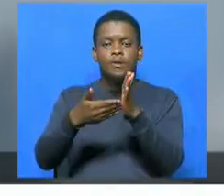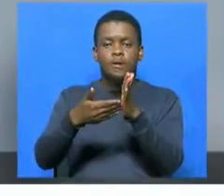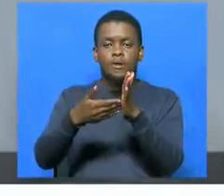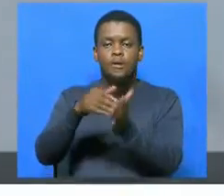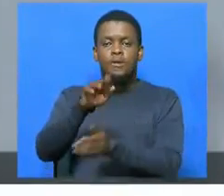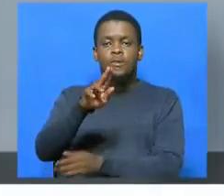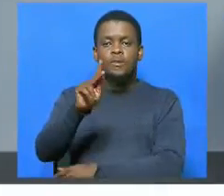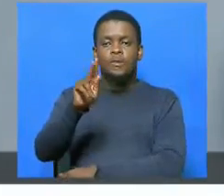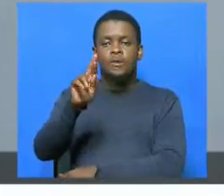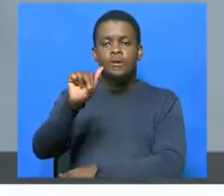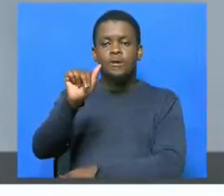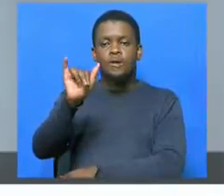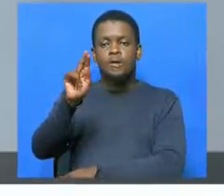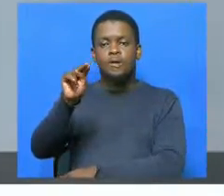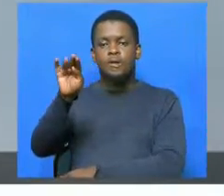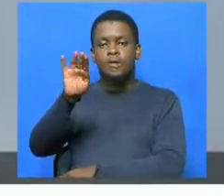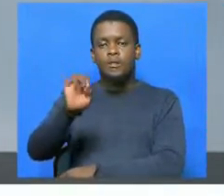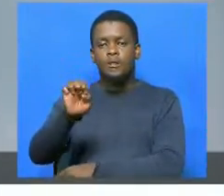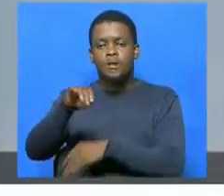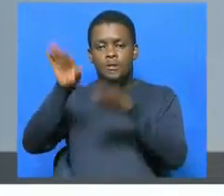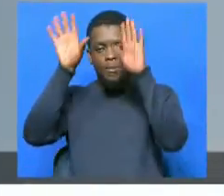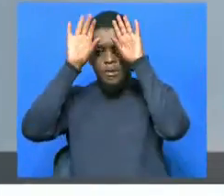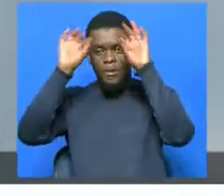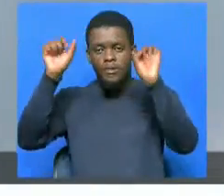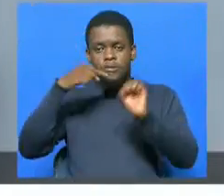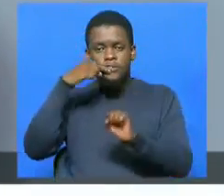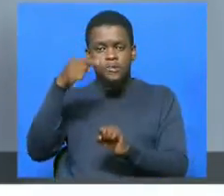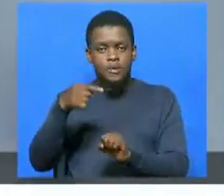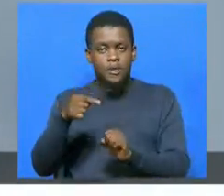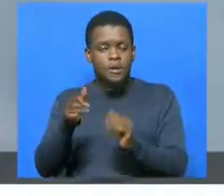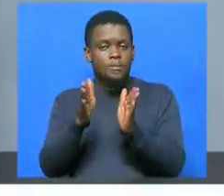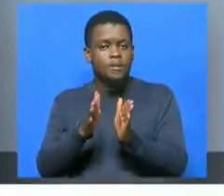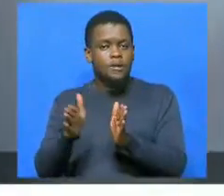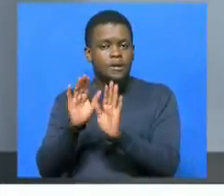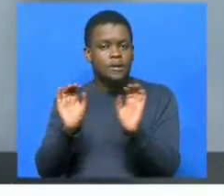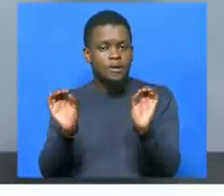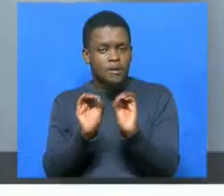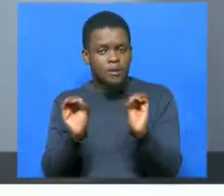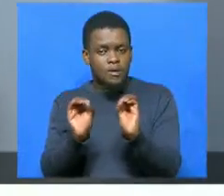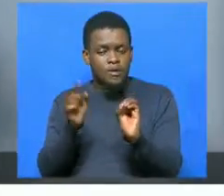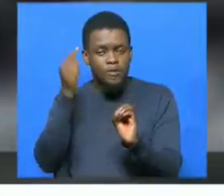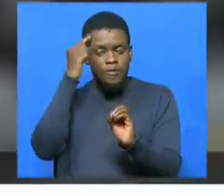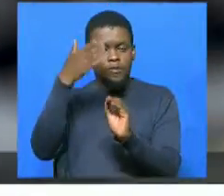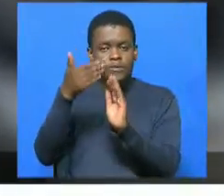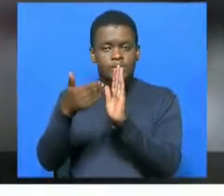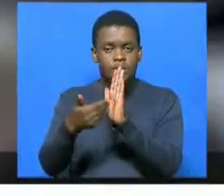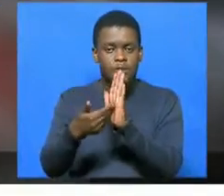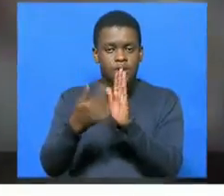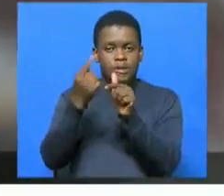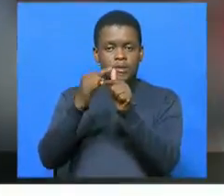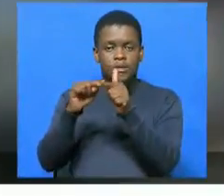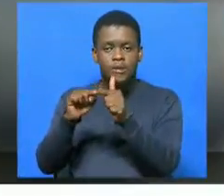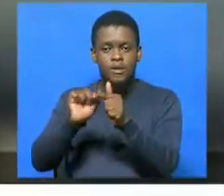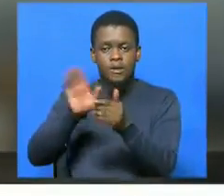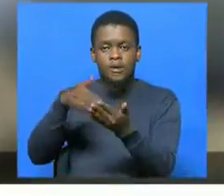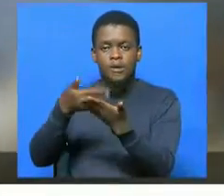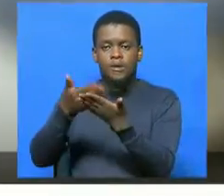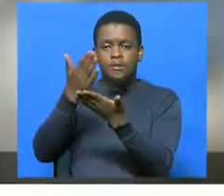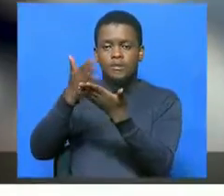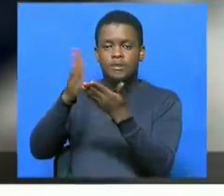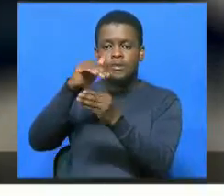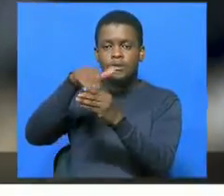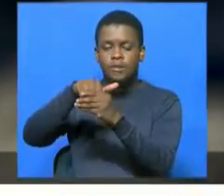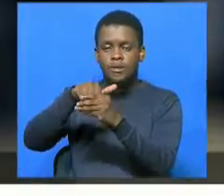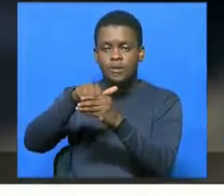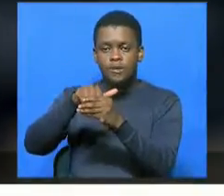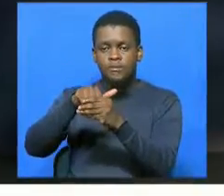Volodymyr Zelensky is said to have no plans to meet Russian or U.S. officials. However, he arrived in the United